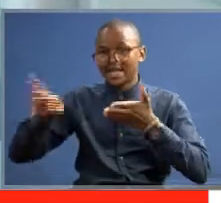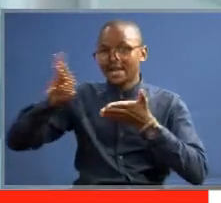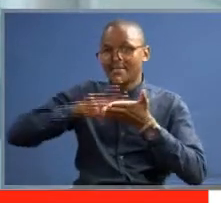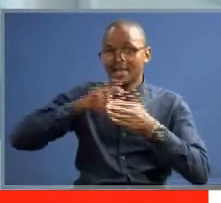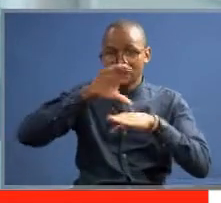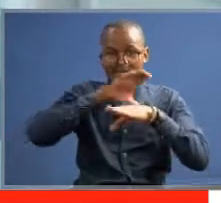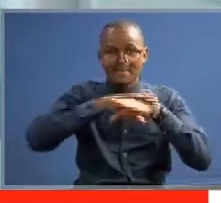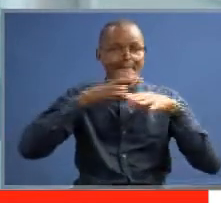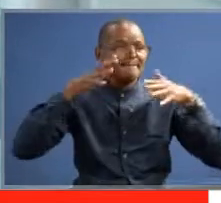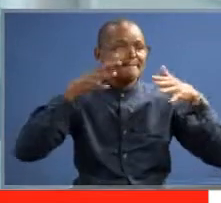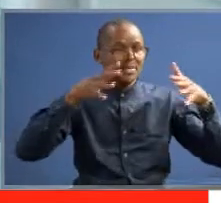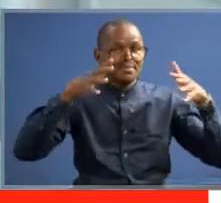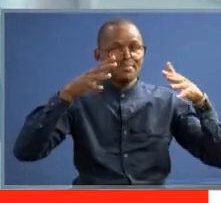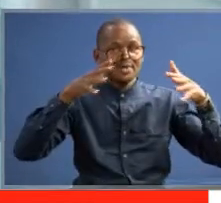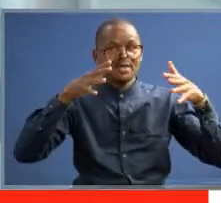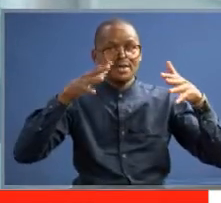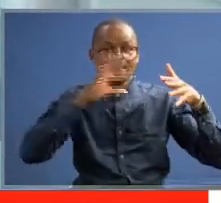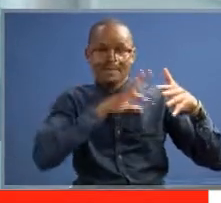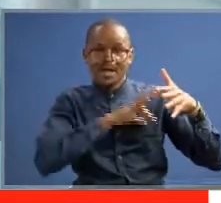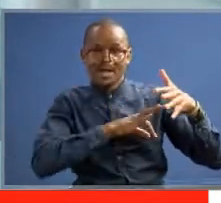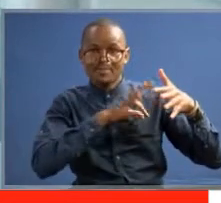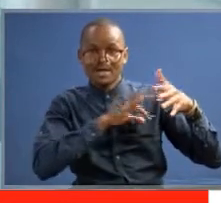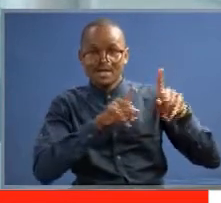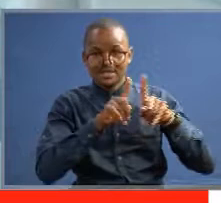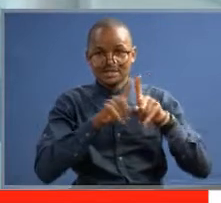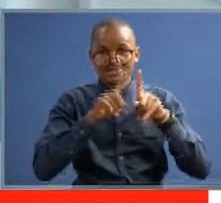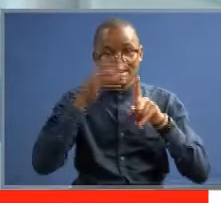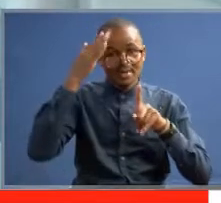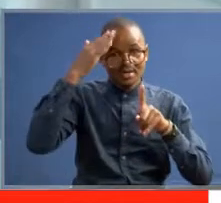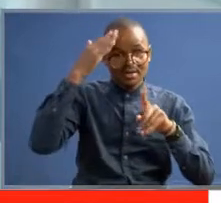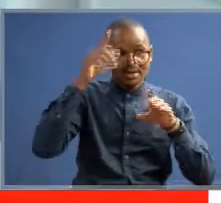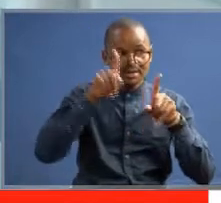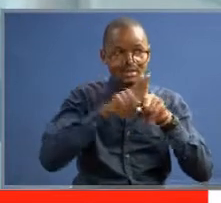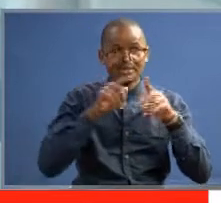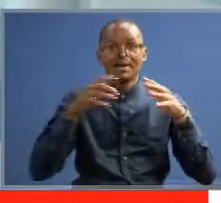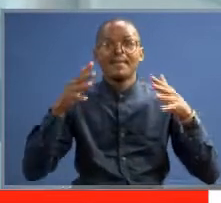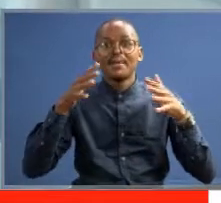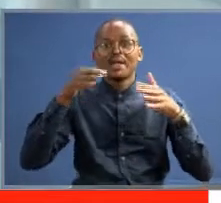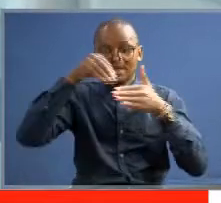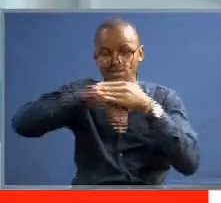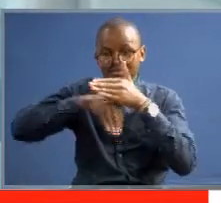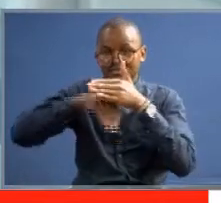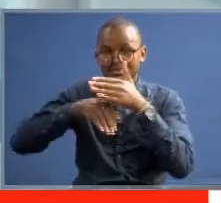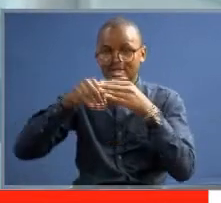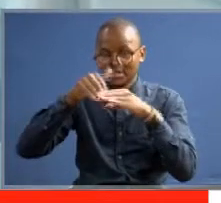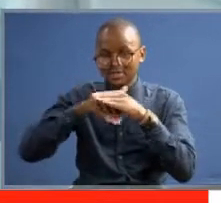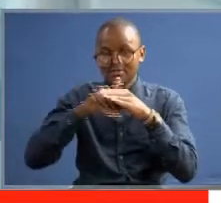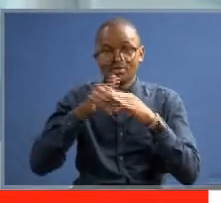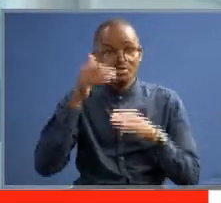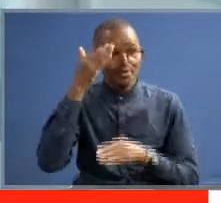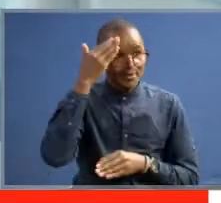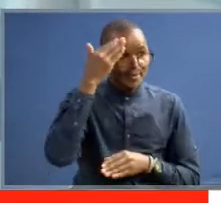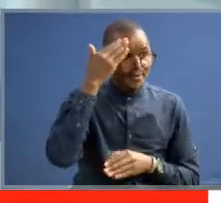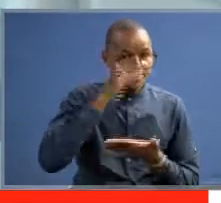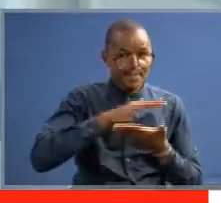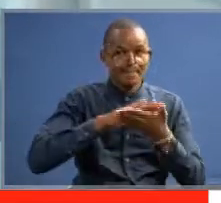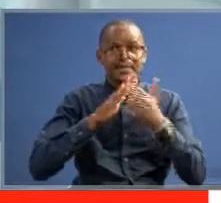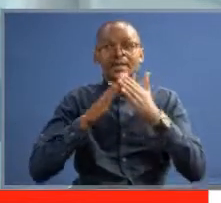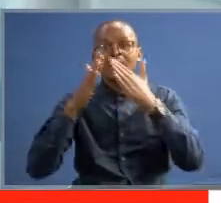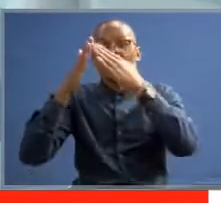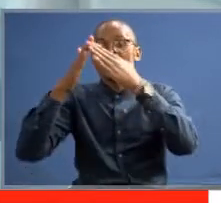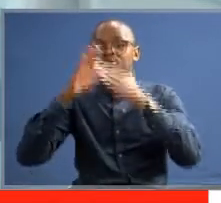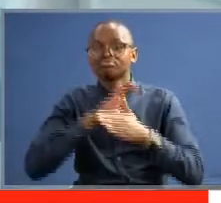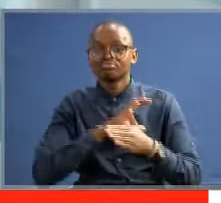they get bigger visibility, they get bigger appeal to the public and bigger acceptability to the public, and become a household